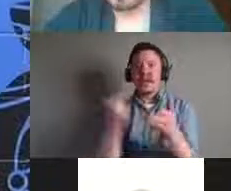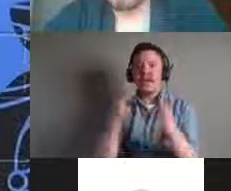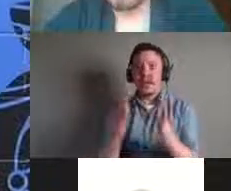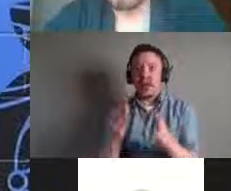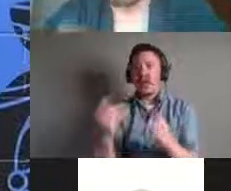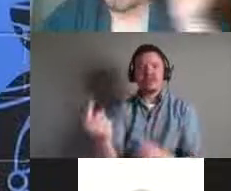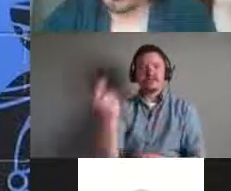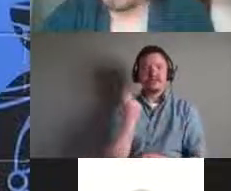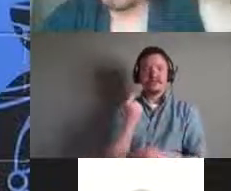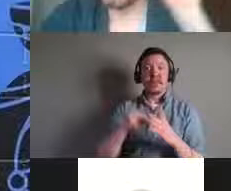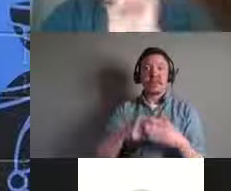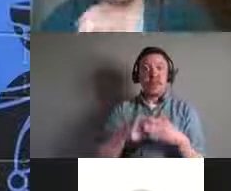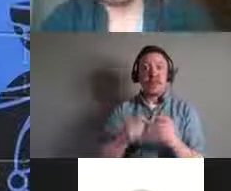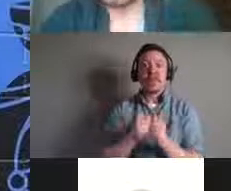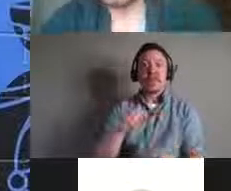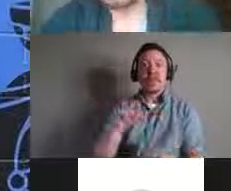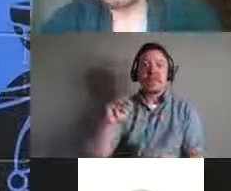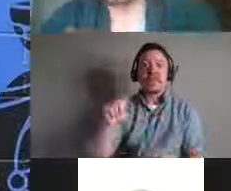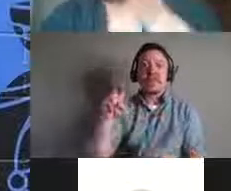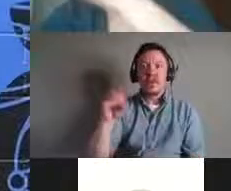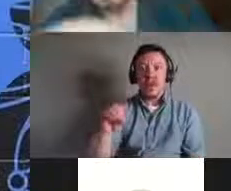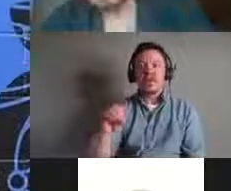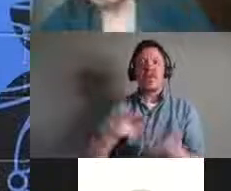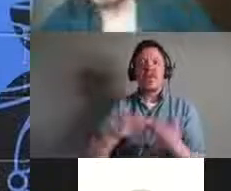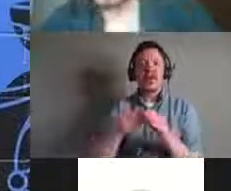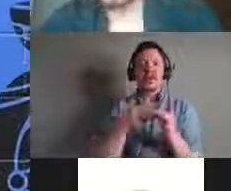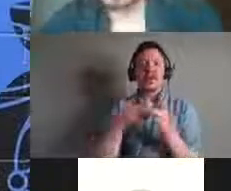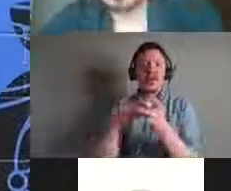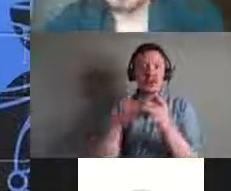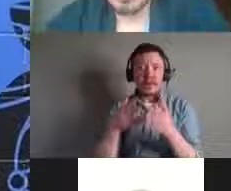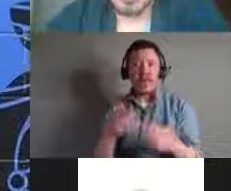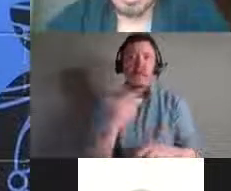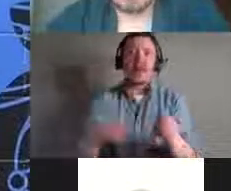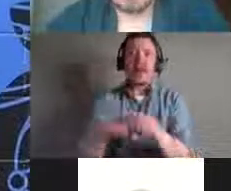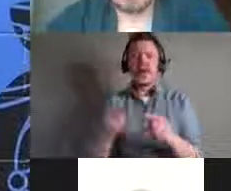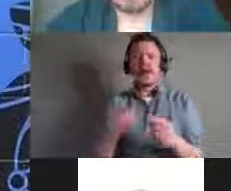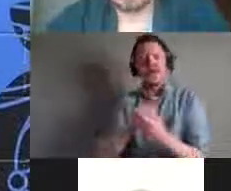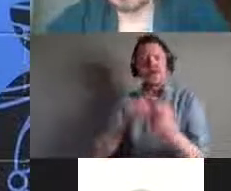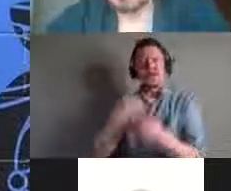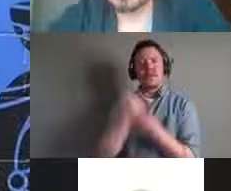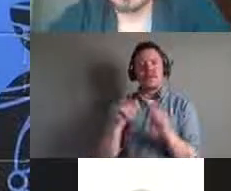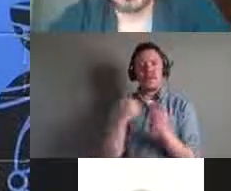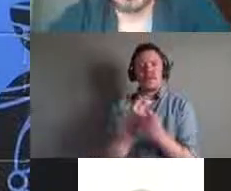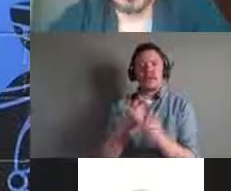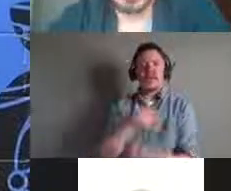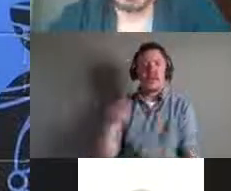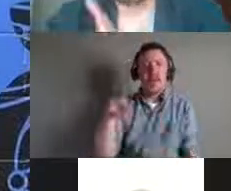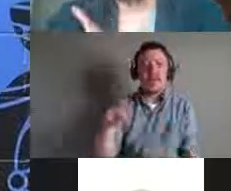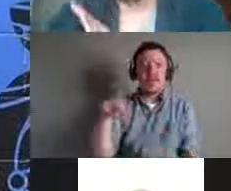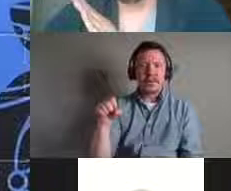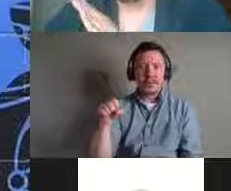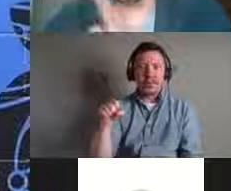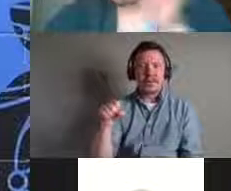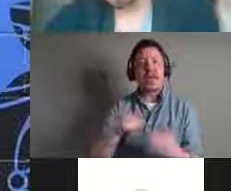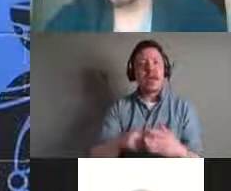begin work with Mario, our community engagement liaison, and meeting also the project team from Portland Public Schools, and